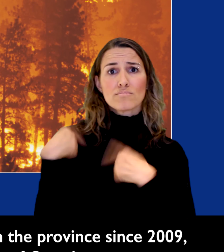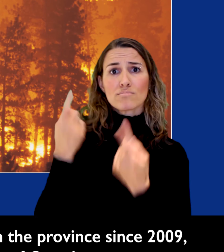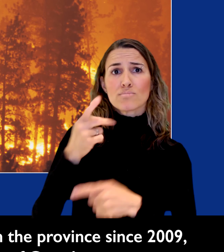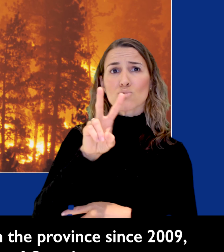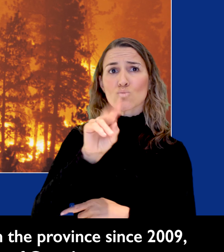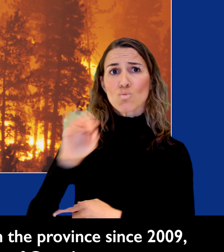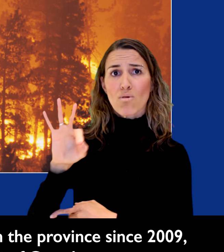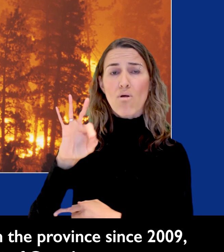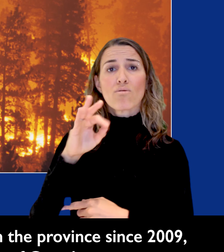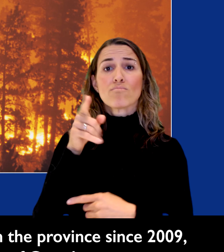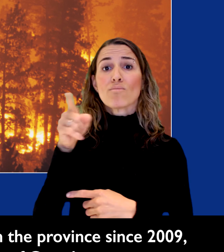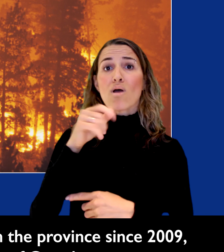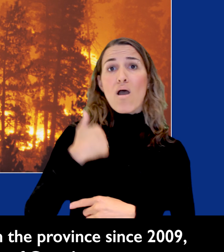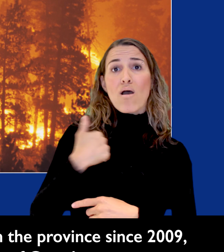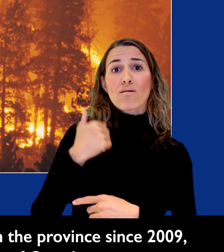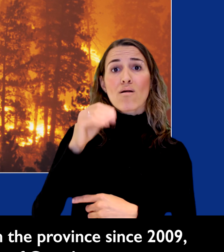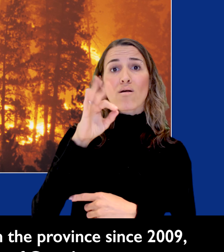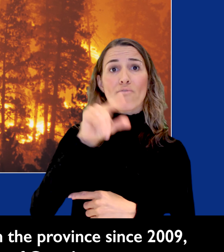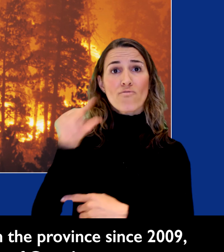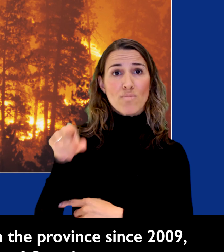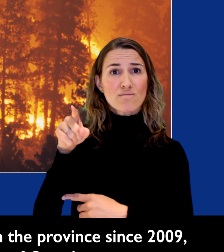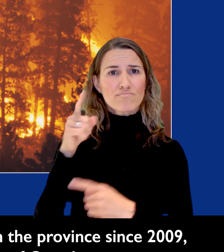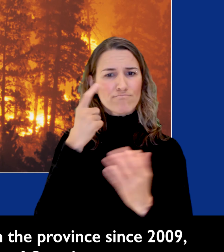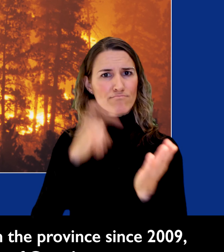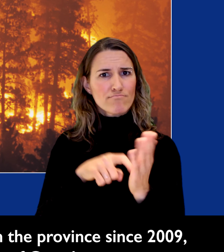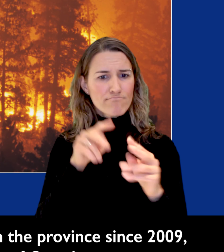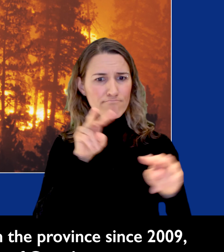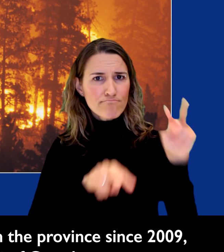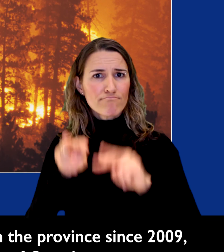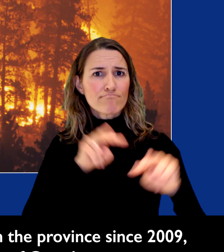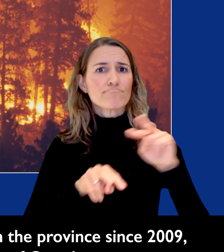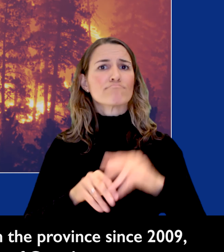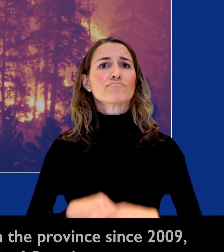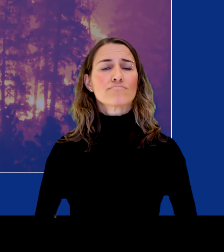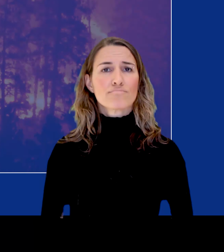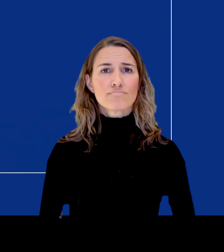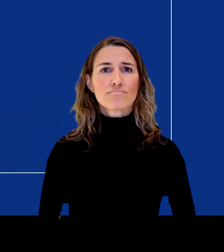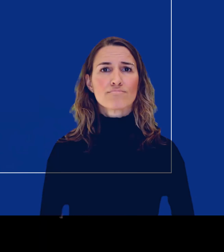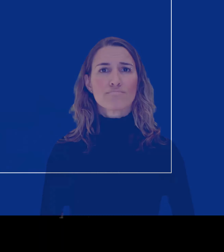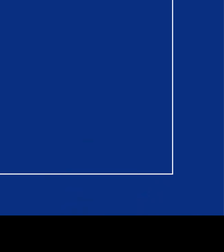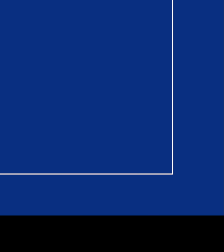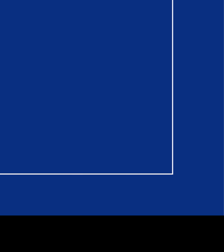the province since 2009, according to data from the Government of Canada.